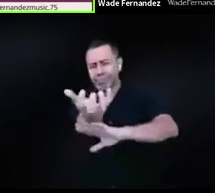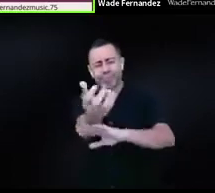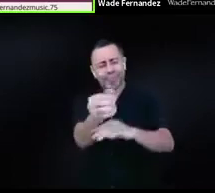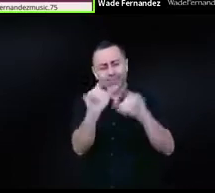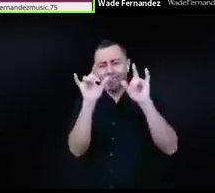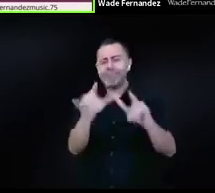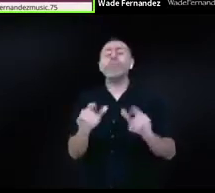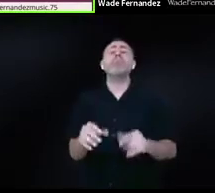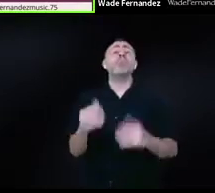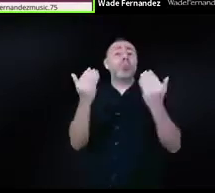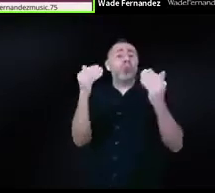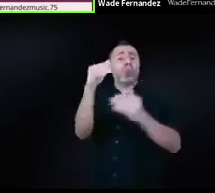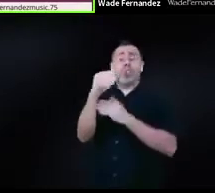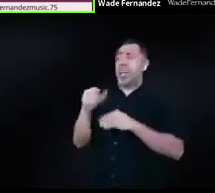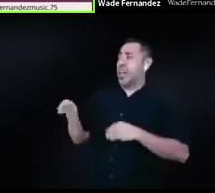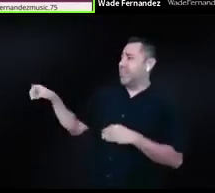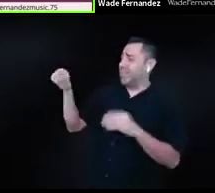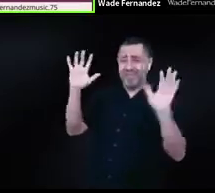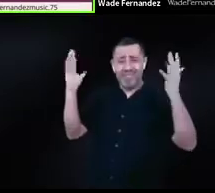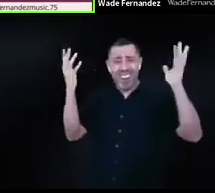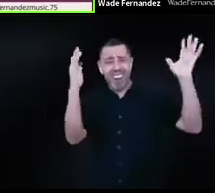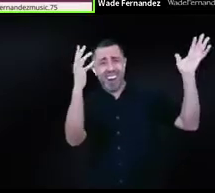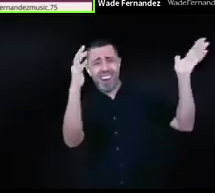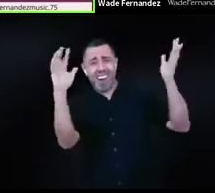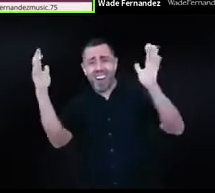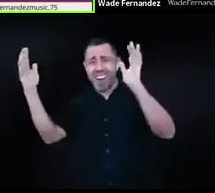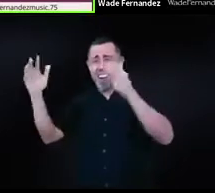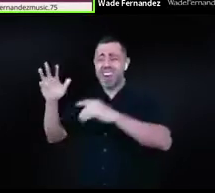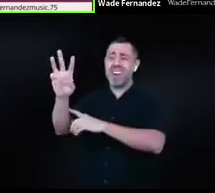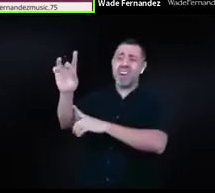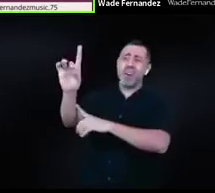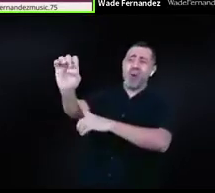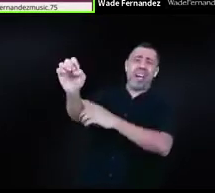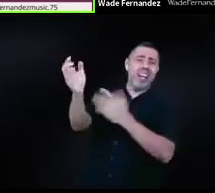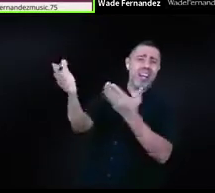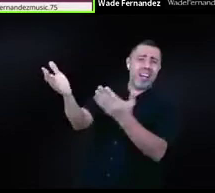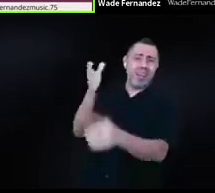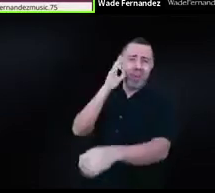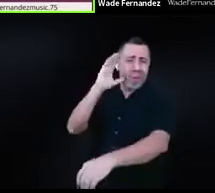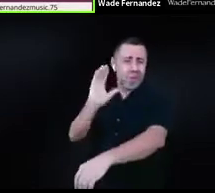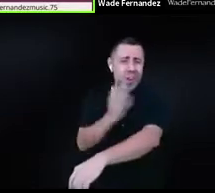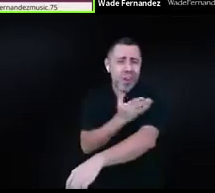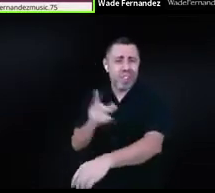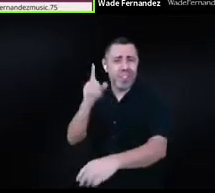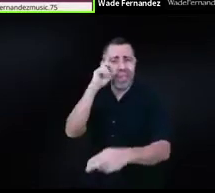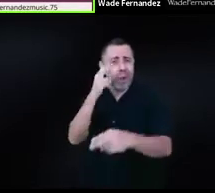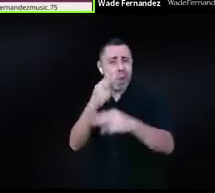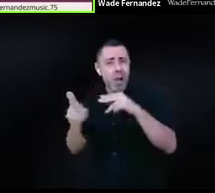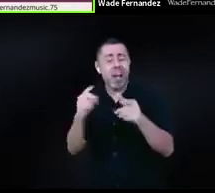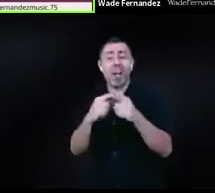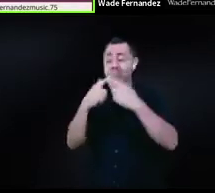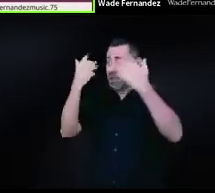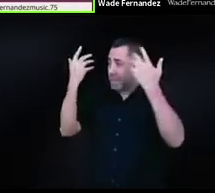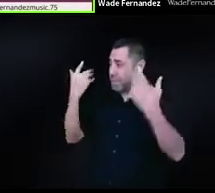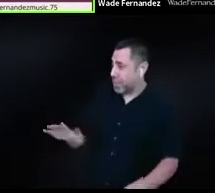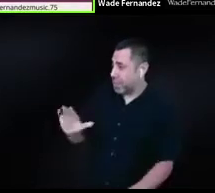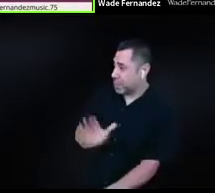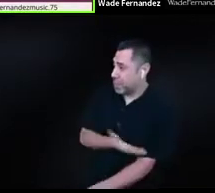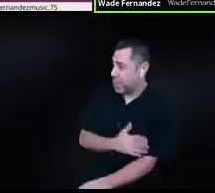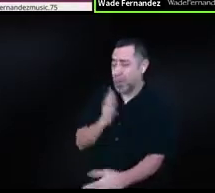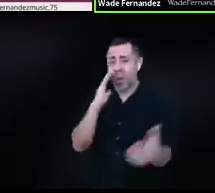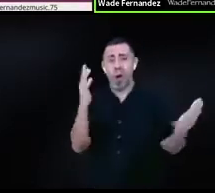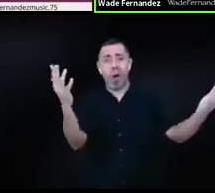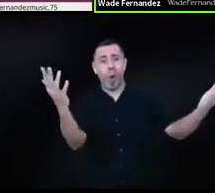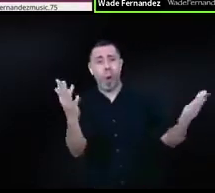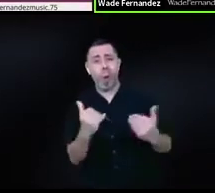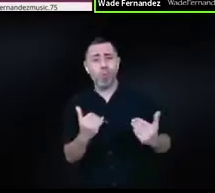going to share his music with us for a little bit, and then we'll come back in and bring everybody in to join and ask Wade some